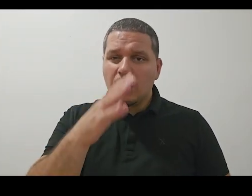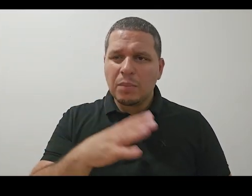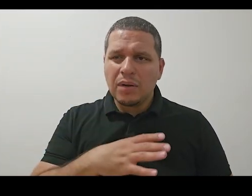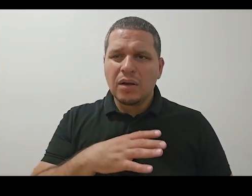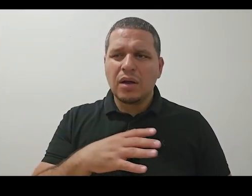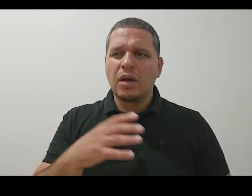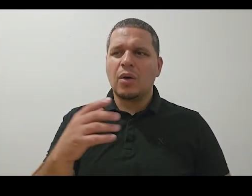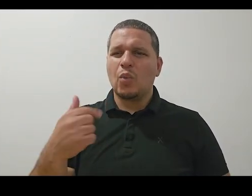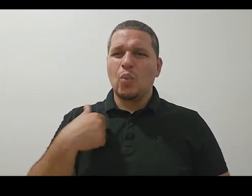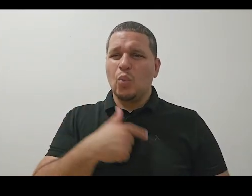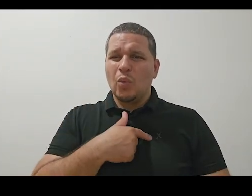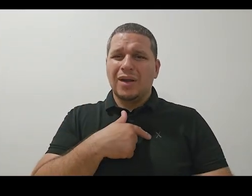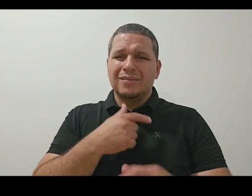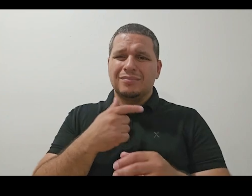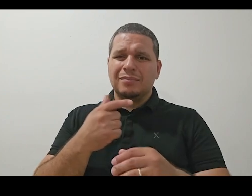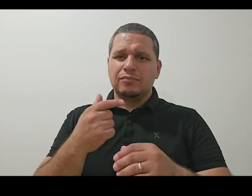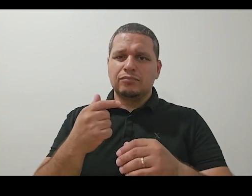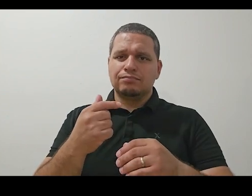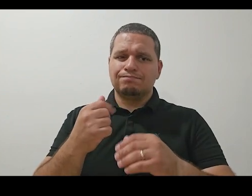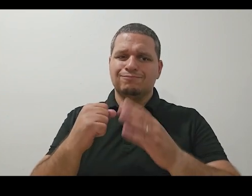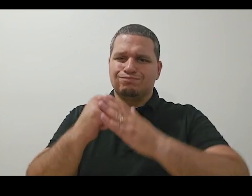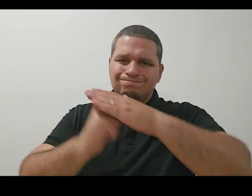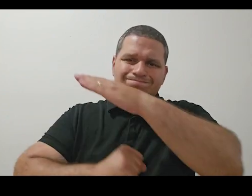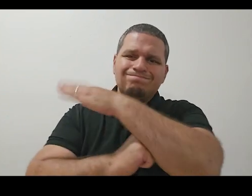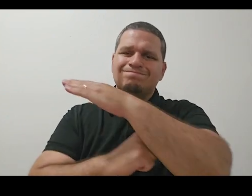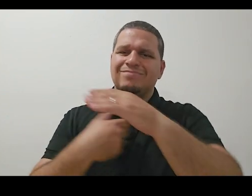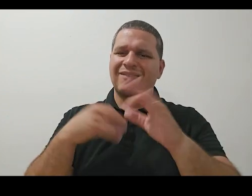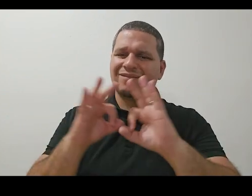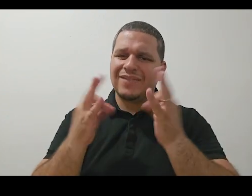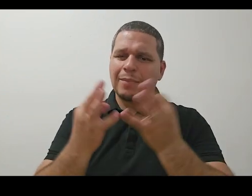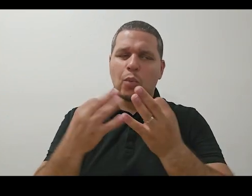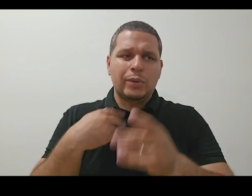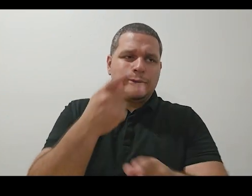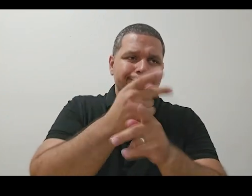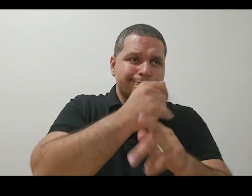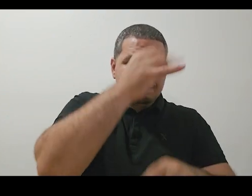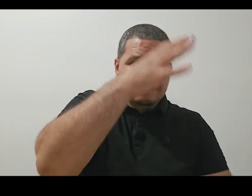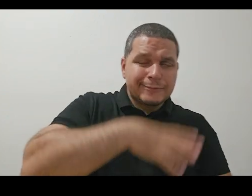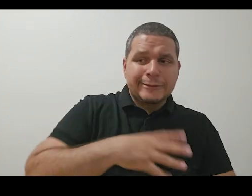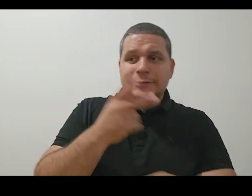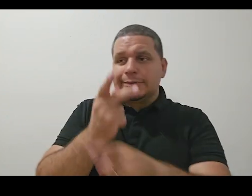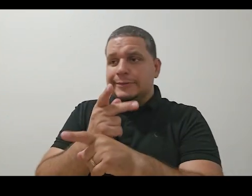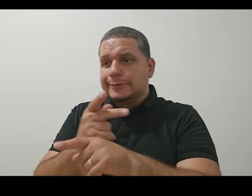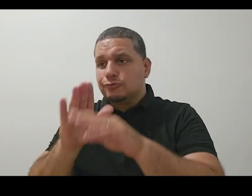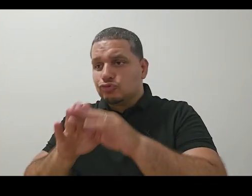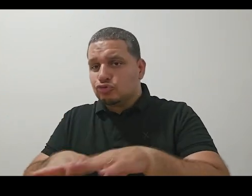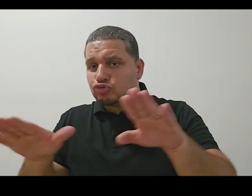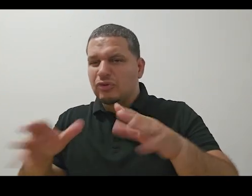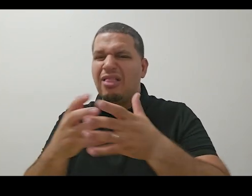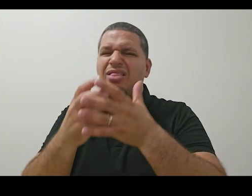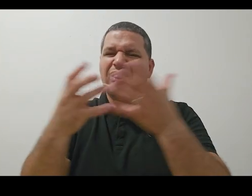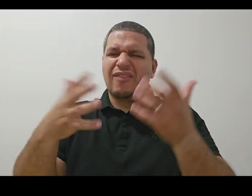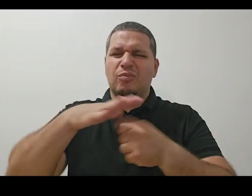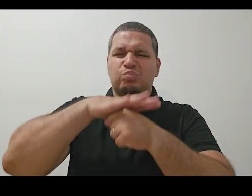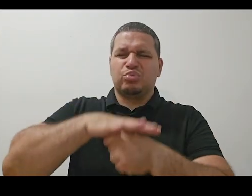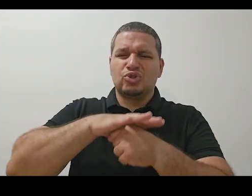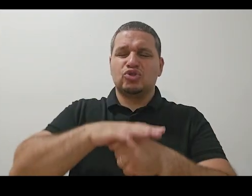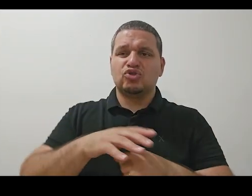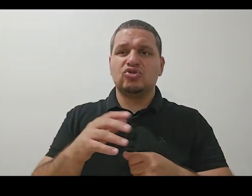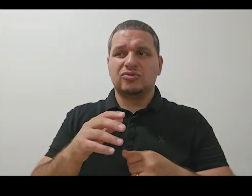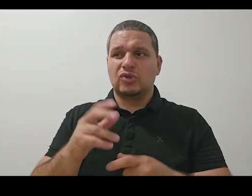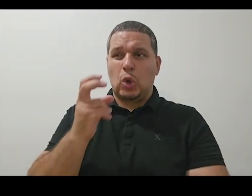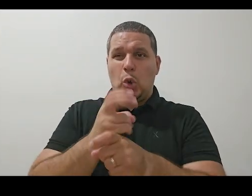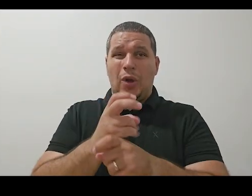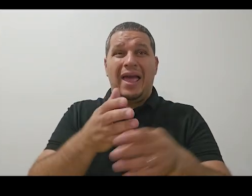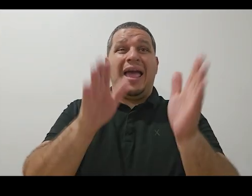it's like we're the backbones of the family. We're holding our men down, we're holding the kids down. It's a lot of pressure on us. And it's so hard